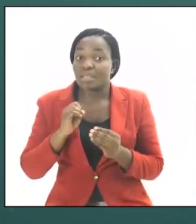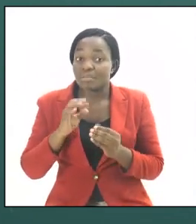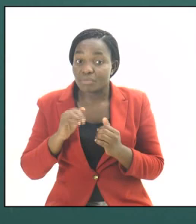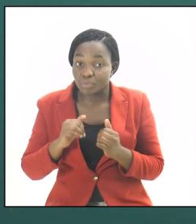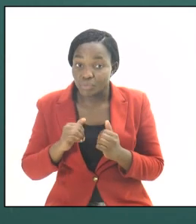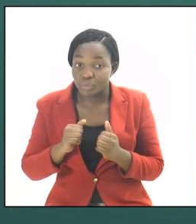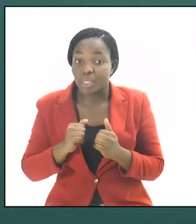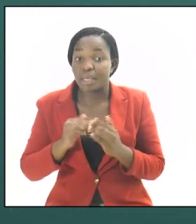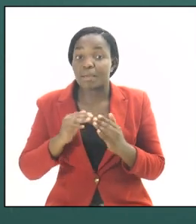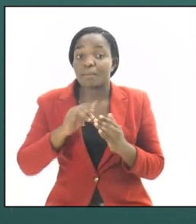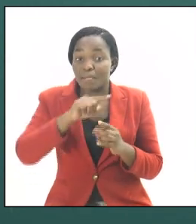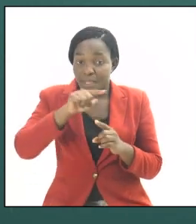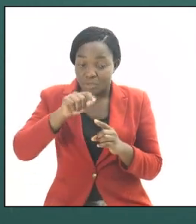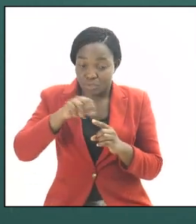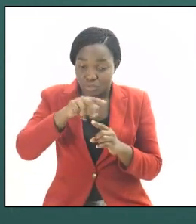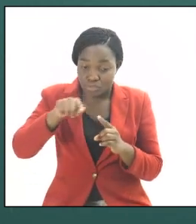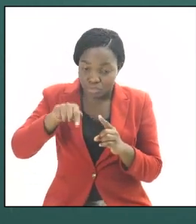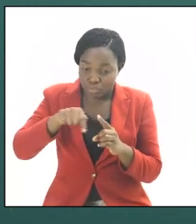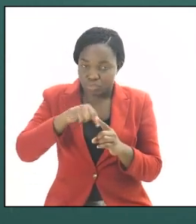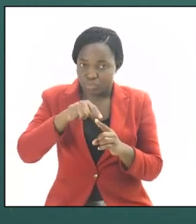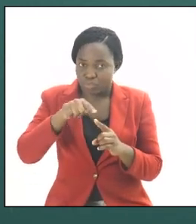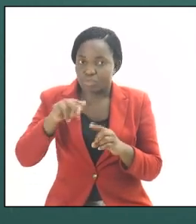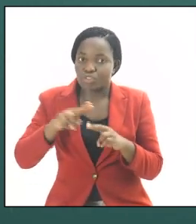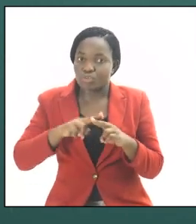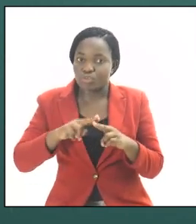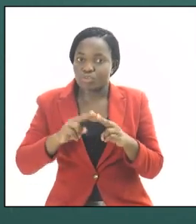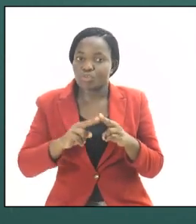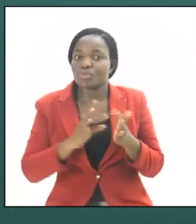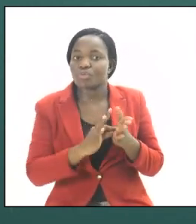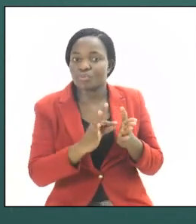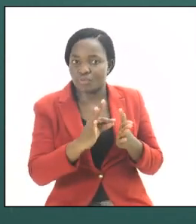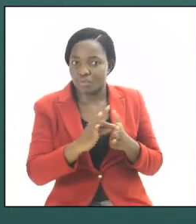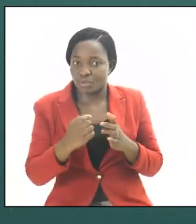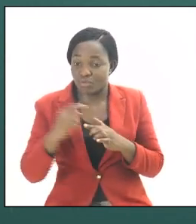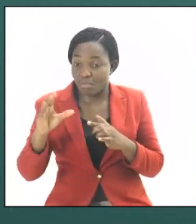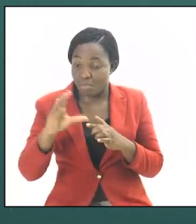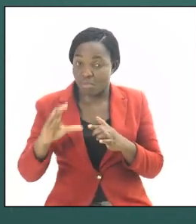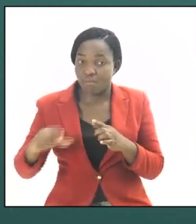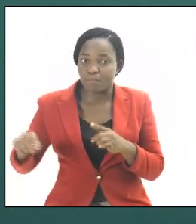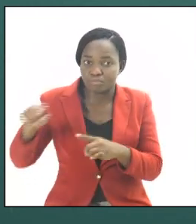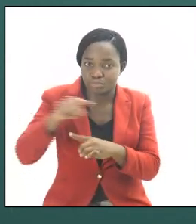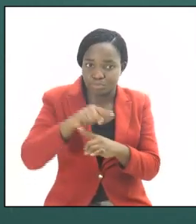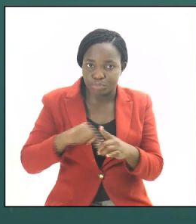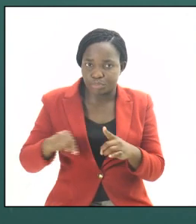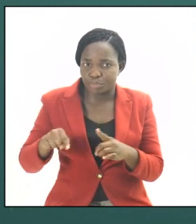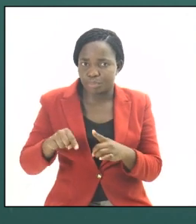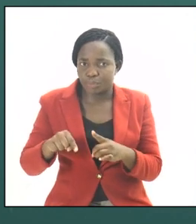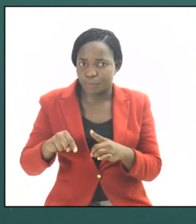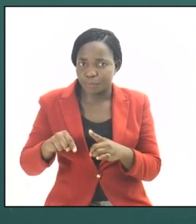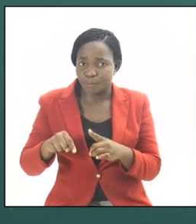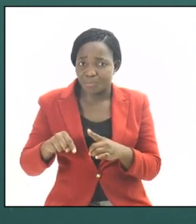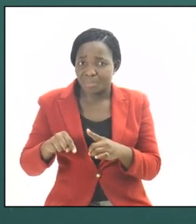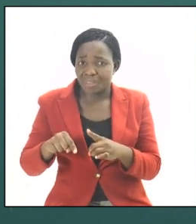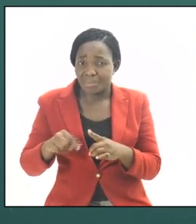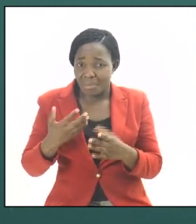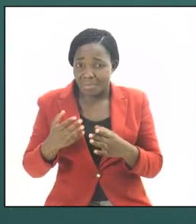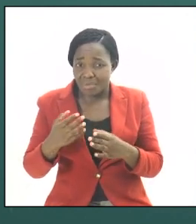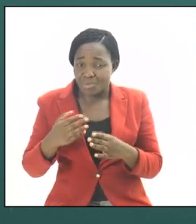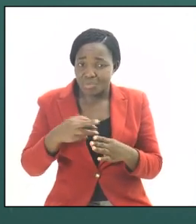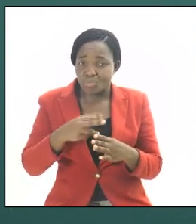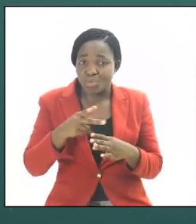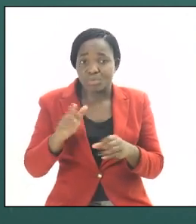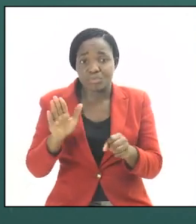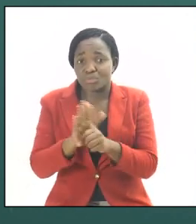circular line, use the formula for the circumference of the circle. Deduce whether you are working with a full